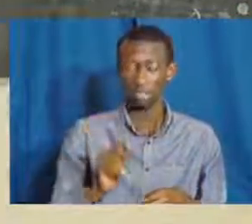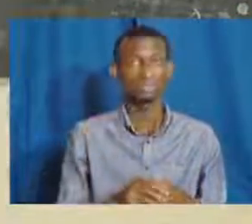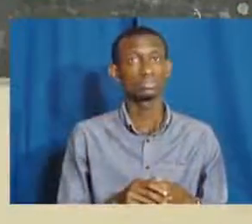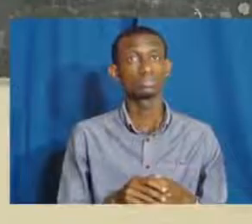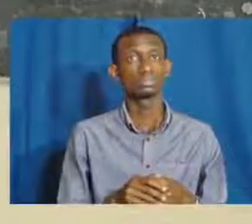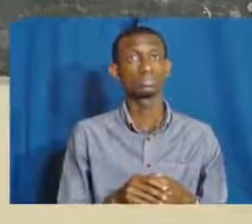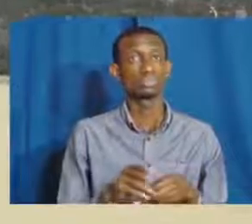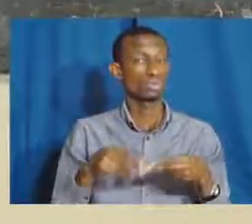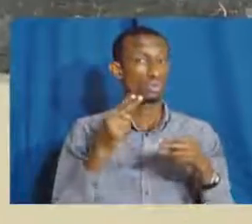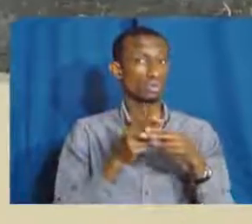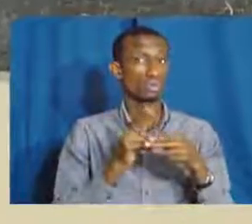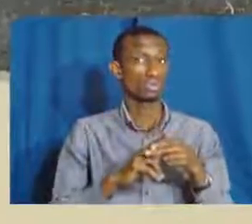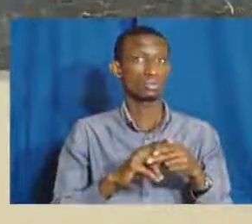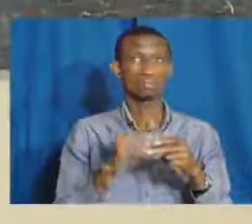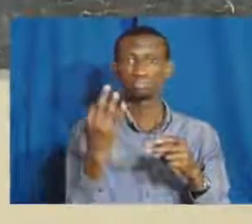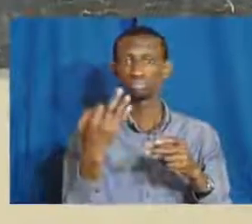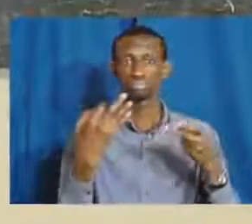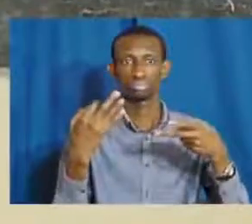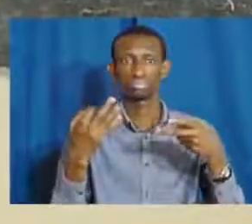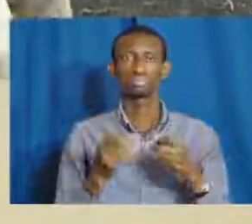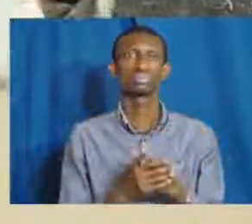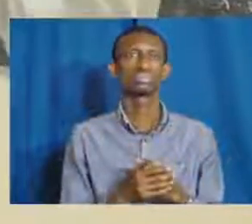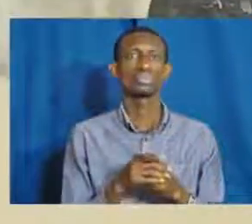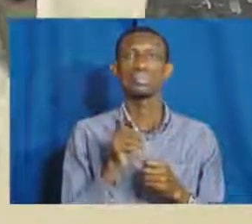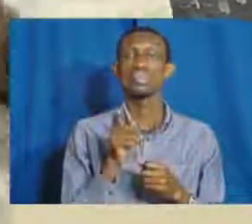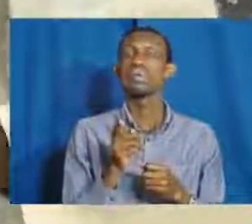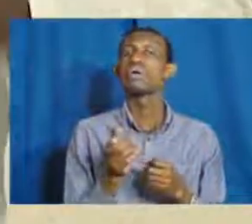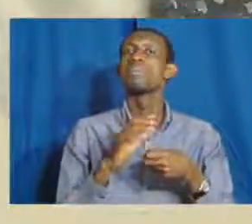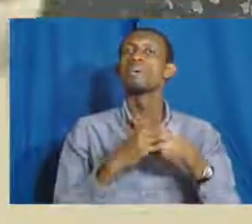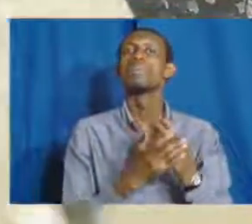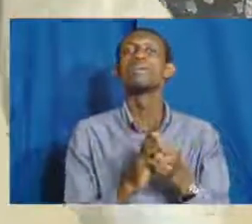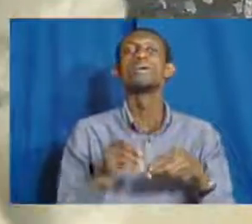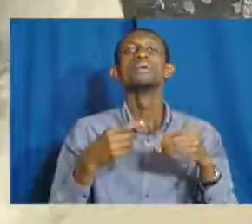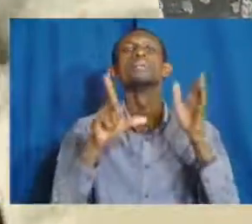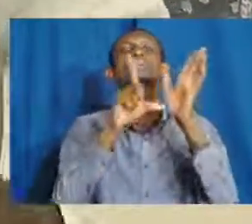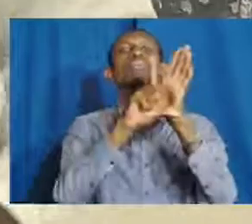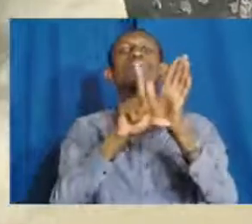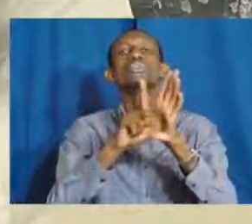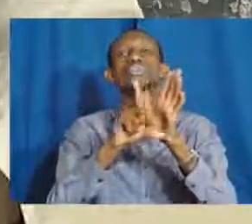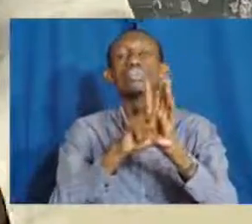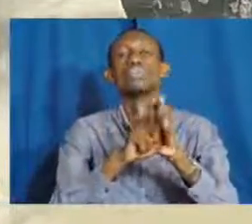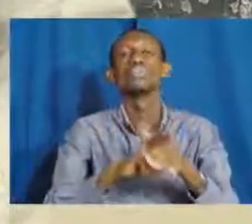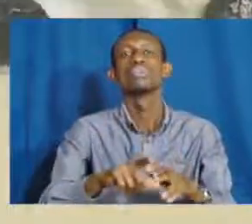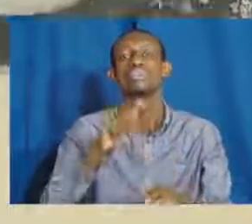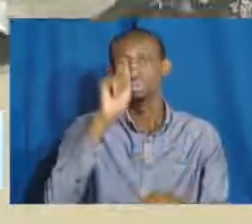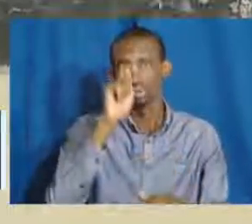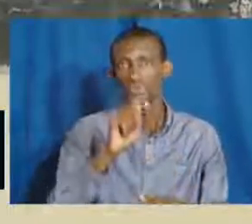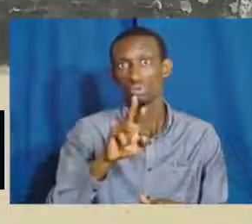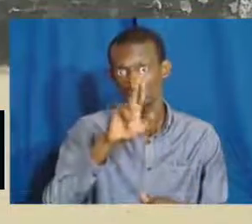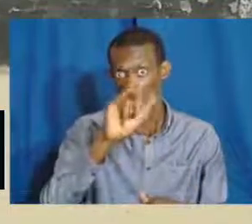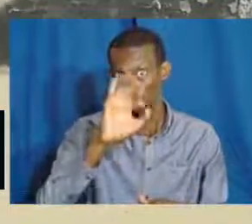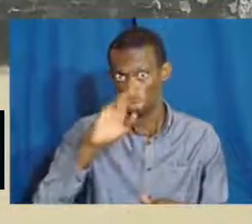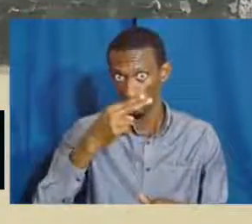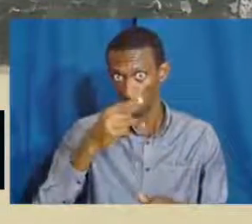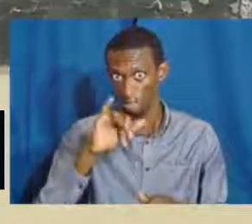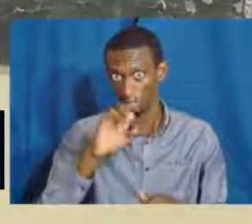called them triads. Then that is where he formulated the law of triads. He said that